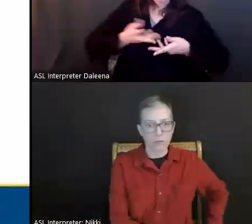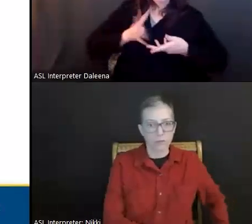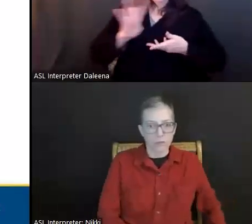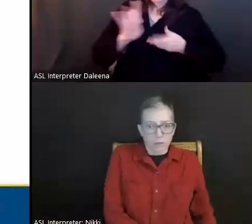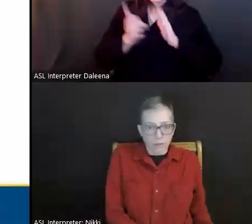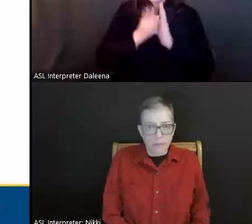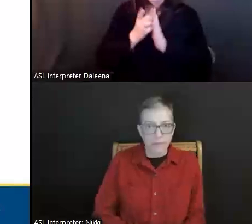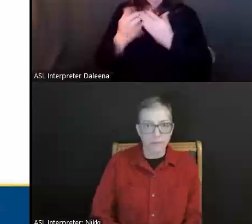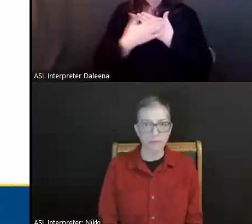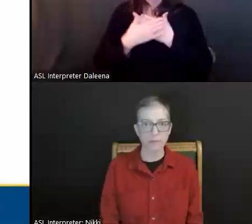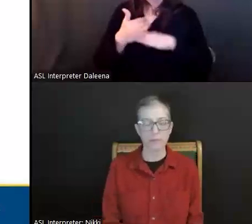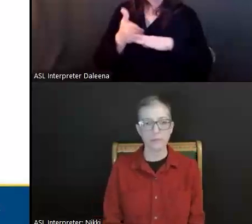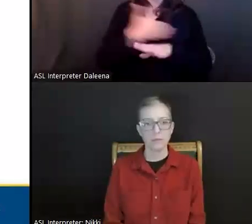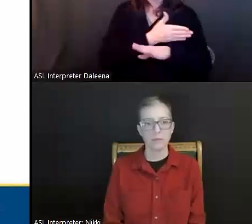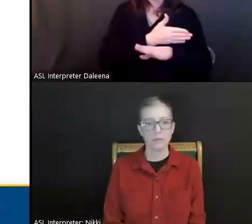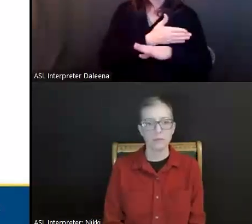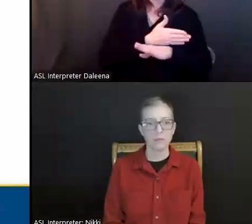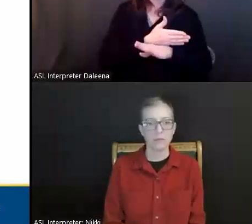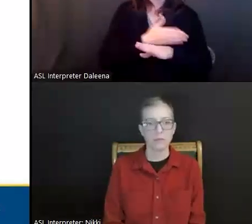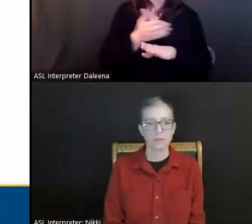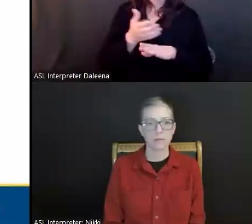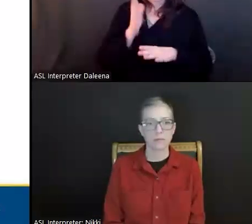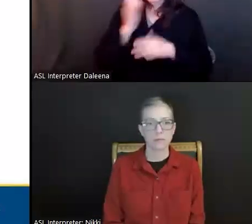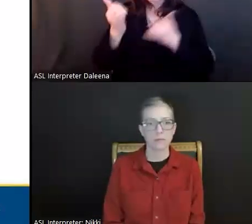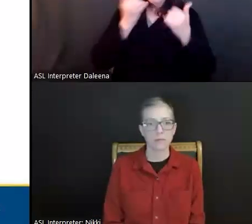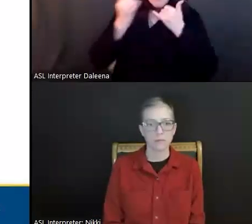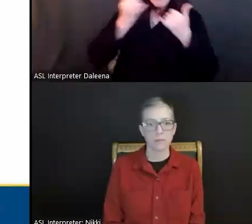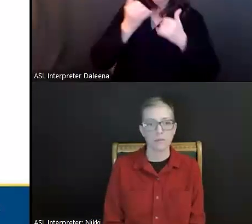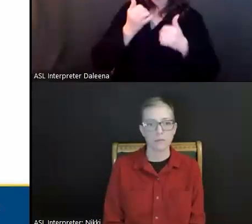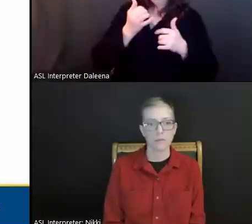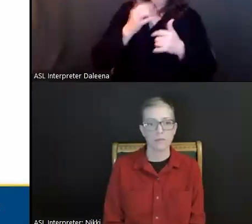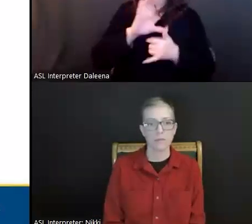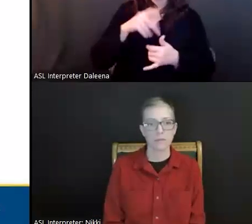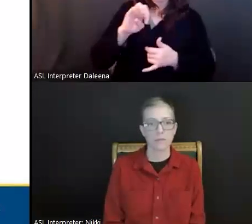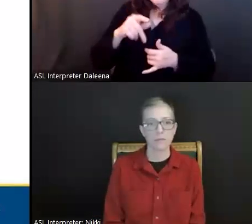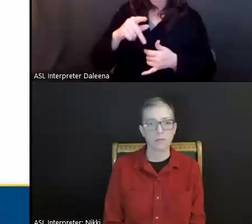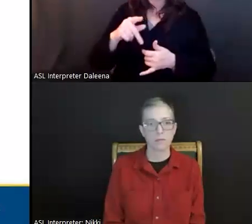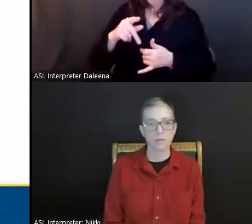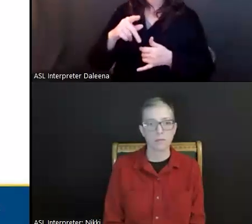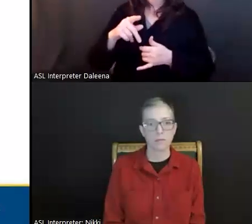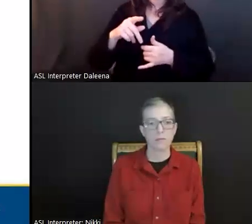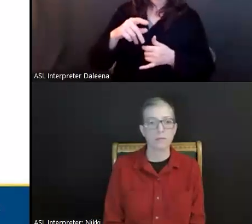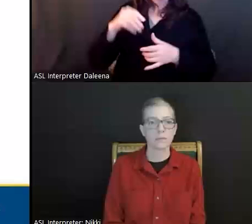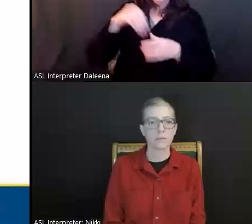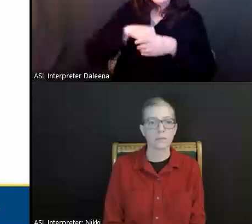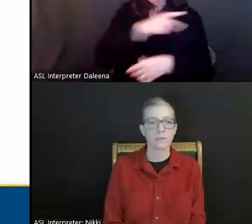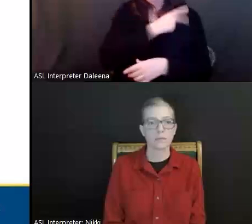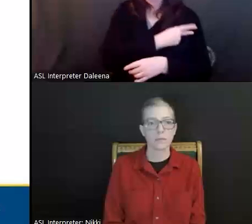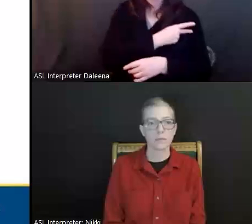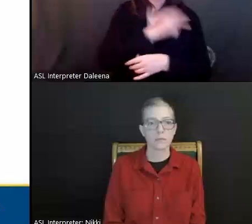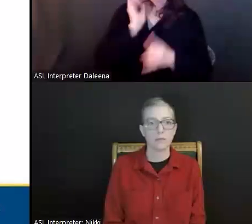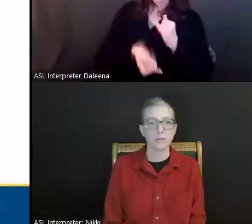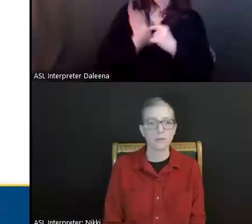hours notice. We're going to have calls from CPEP, from inpatient who has a last